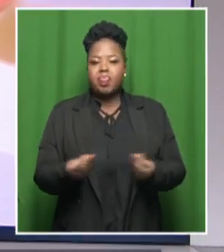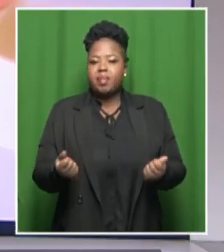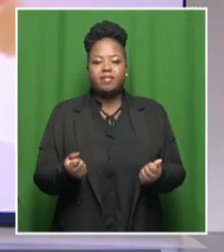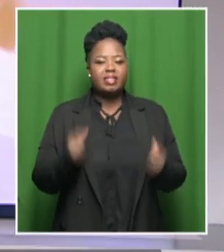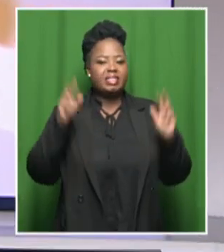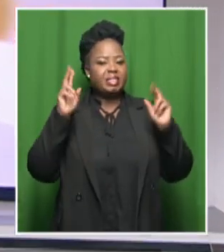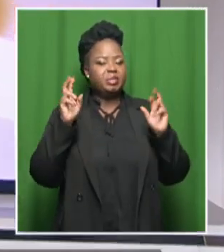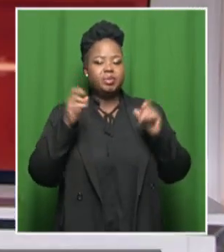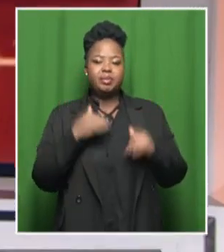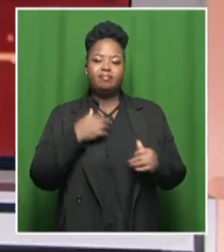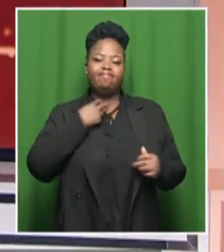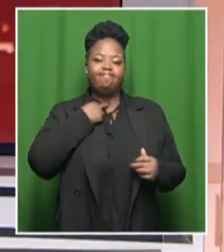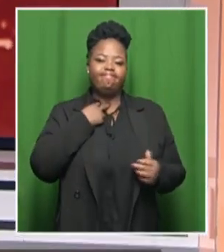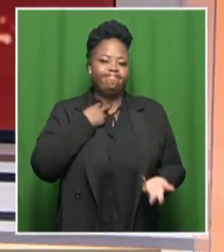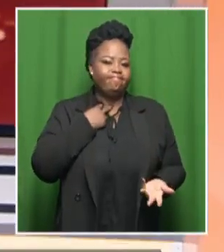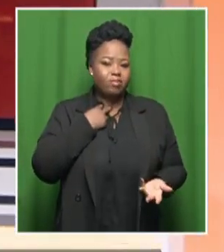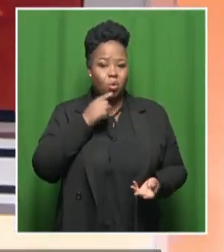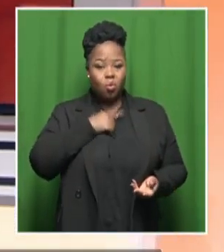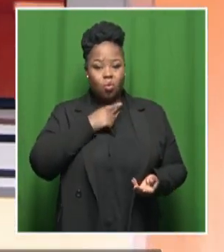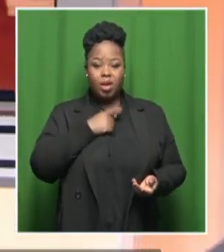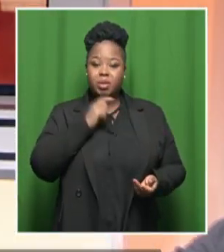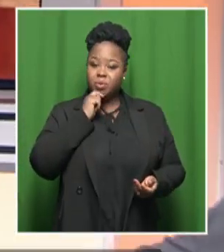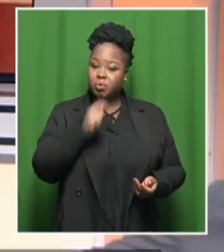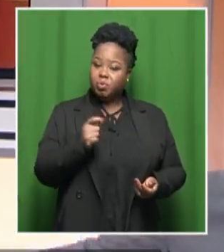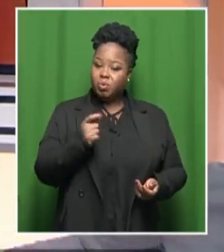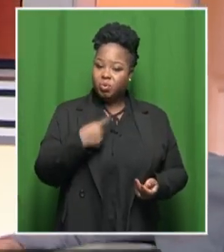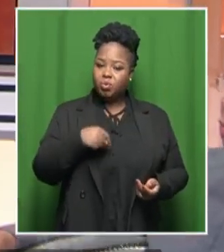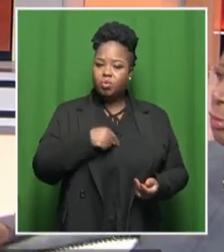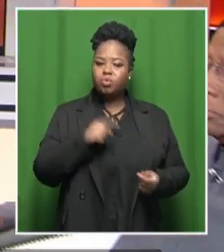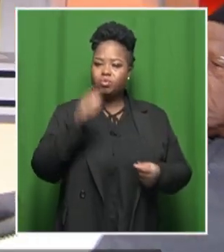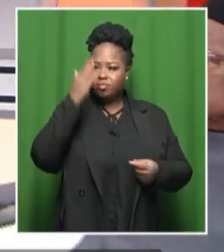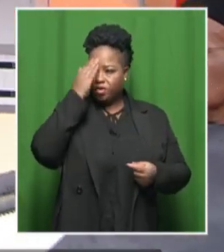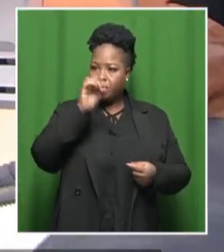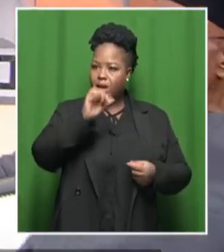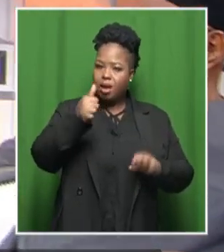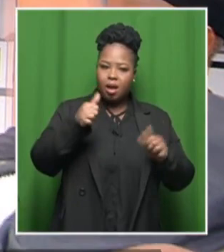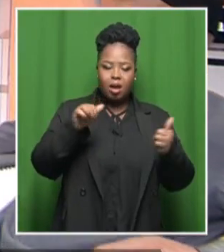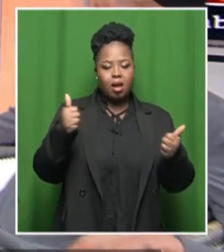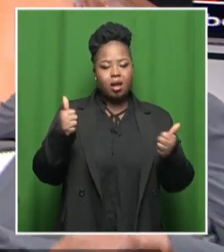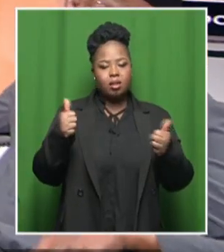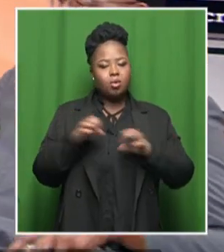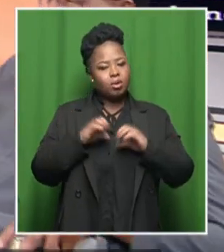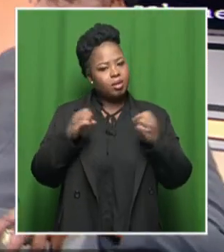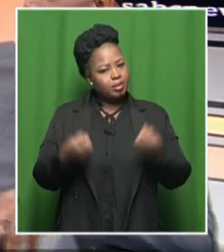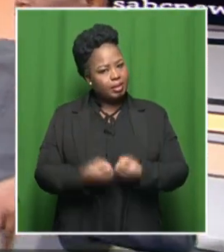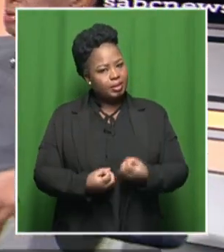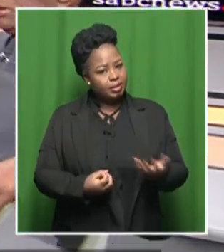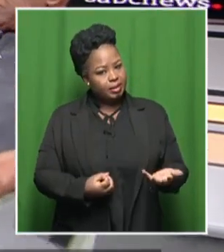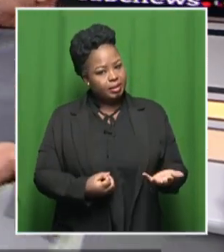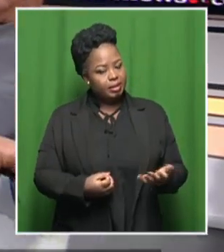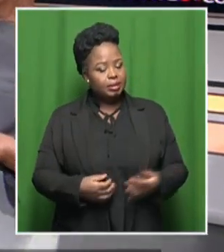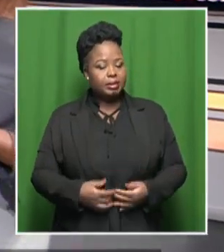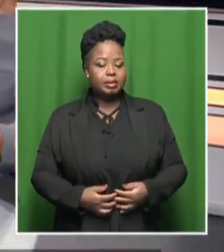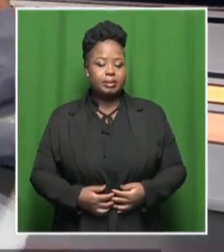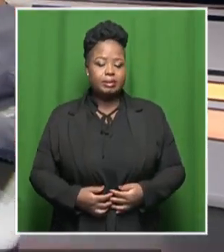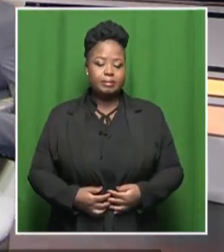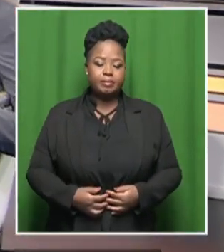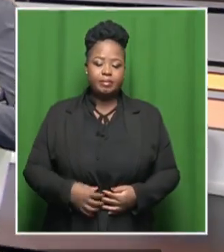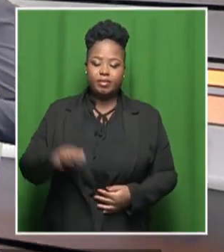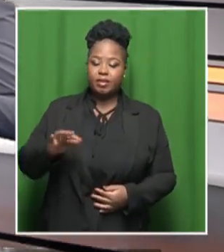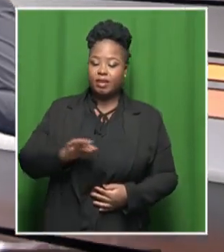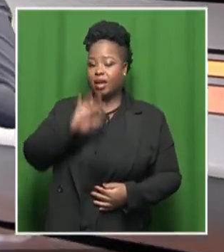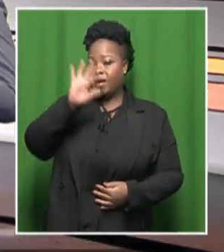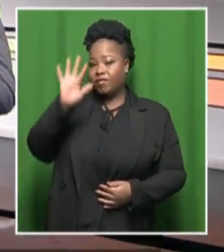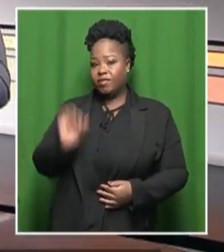know, this is also bringing about threats from different terrorist organizations. The militarization of Africa